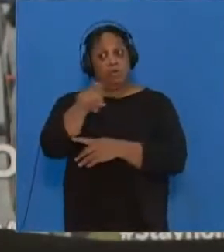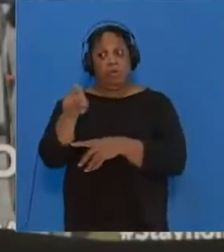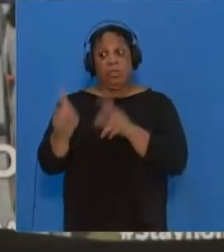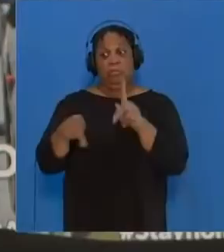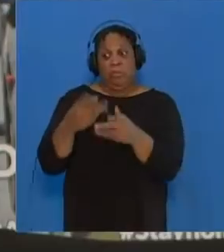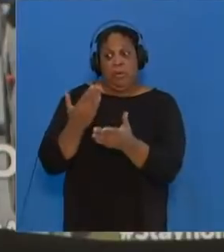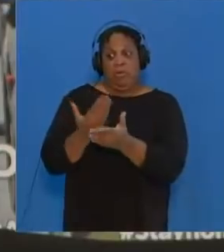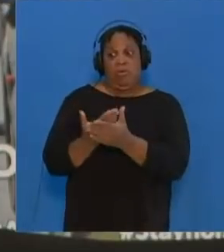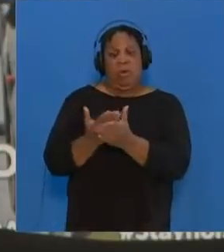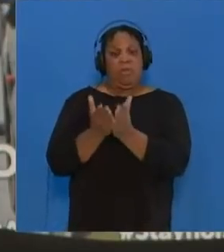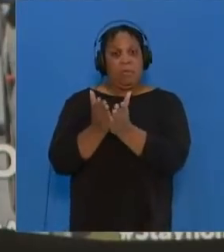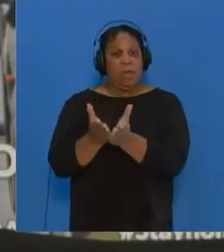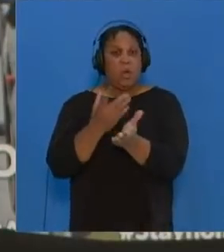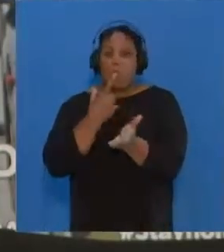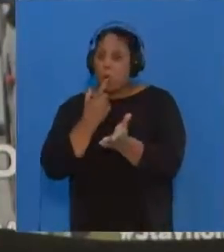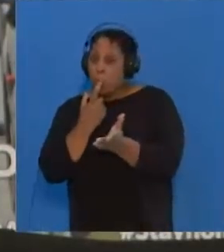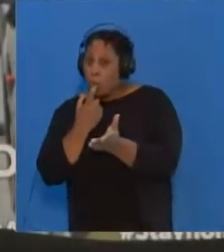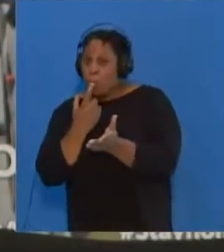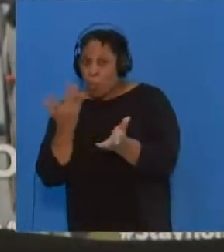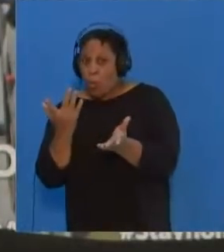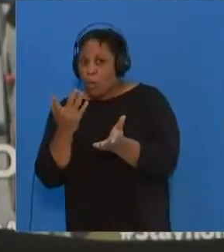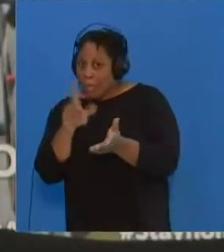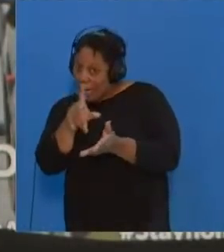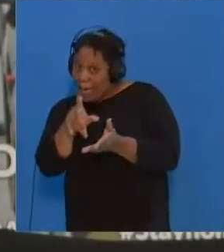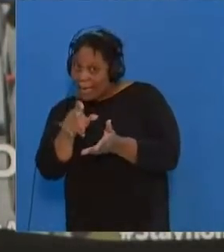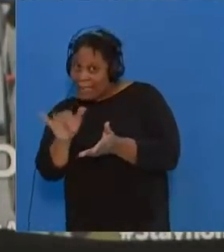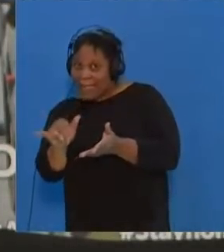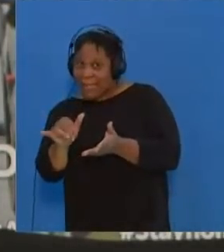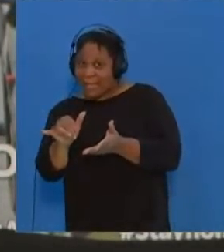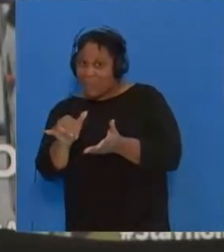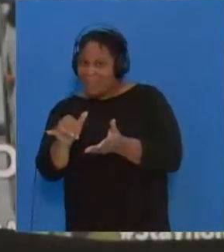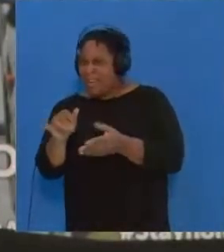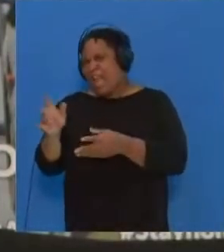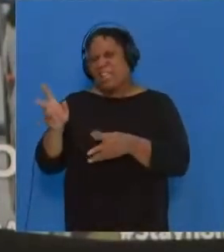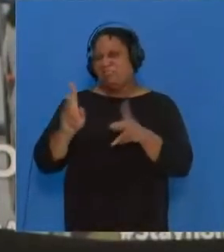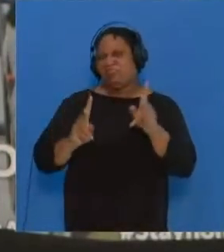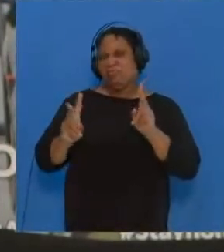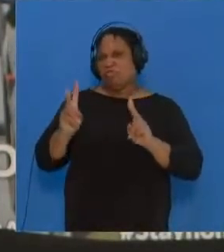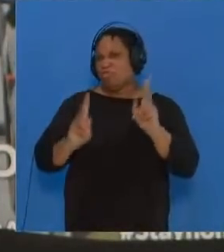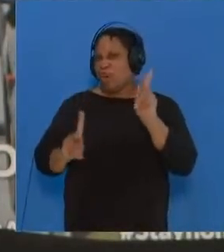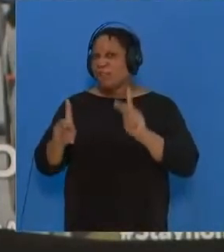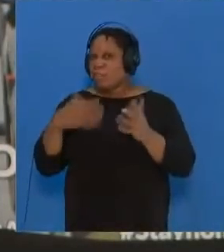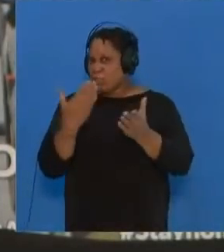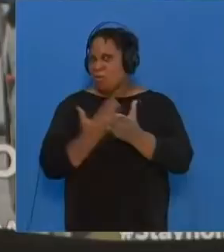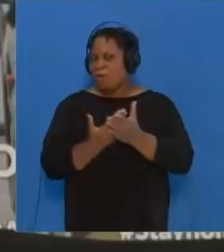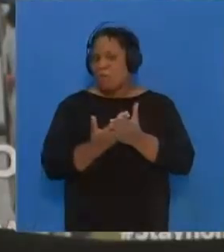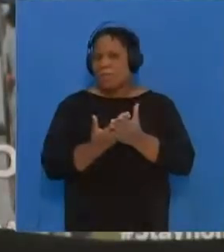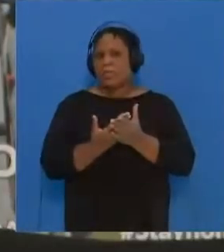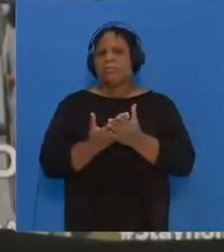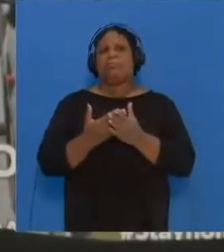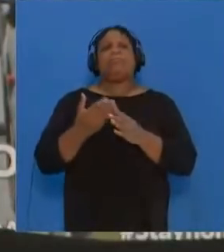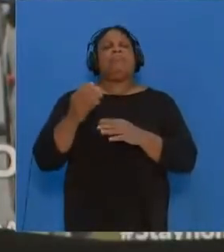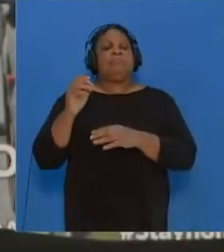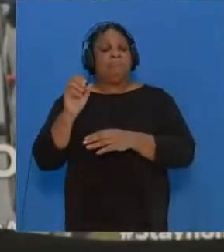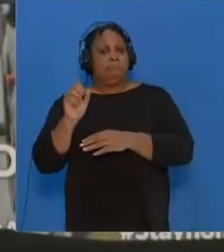by boat? Who are the persons? Yeah, can I ask that? Of course. Like travelers coming in There are a number of boats that come to Bermuda for a number of